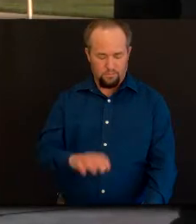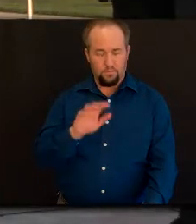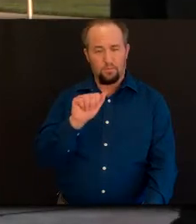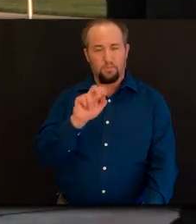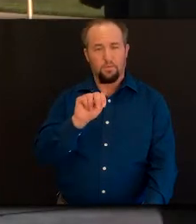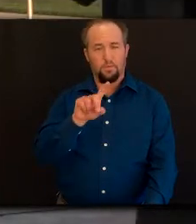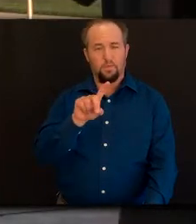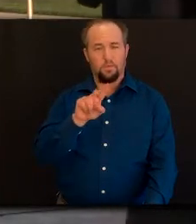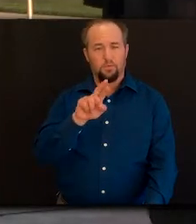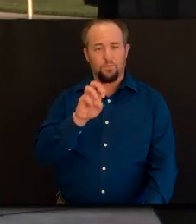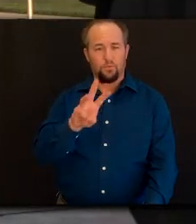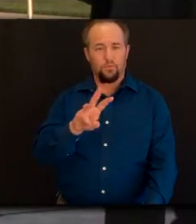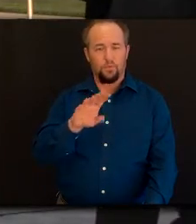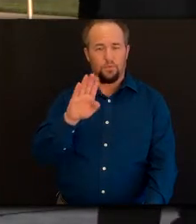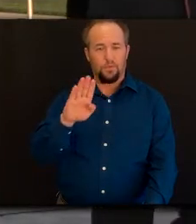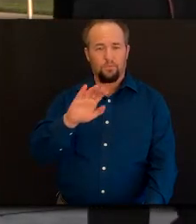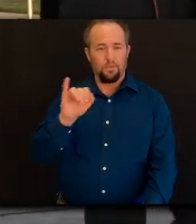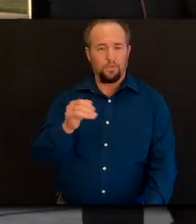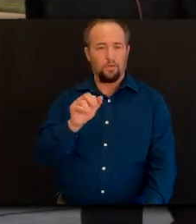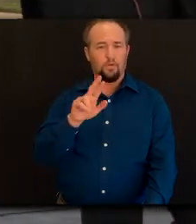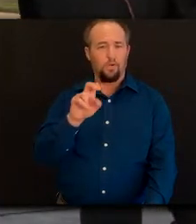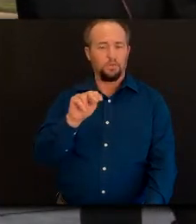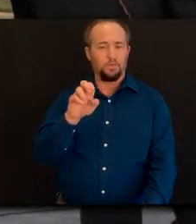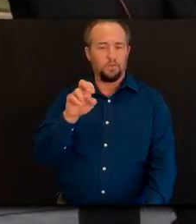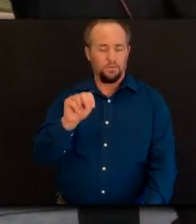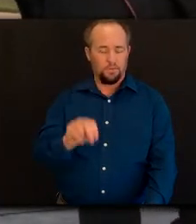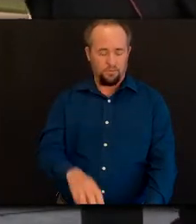Andrew C. Bjornson.